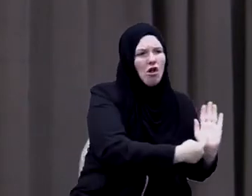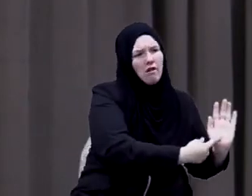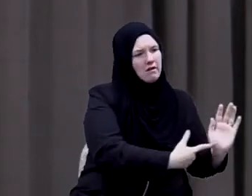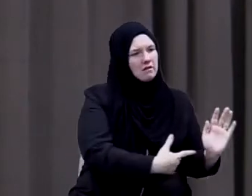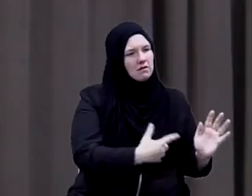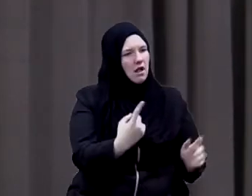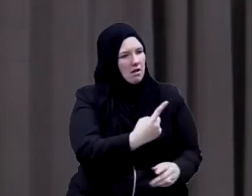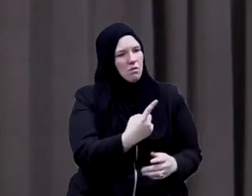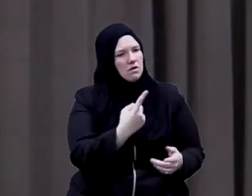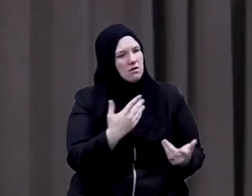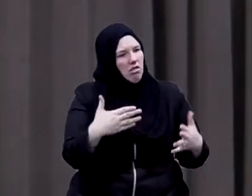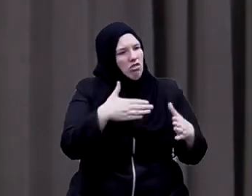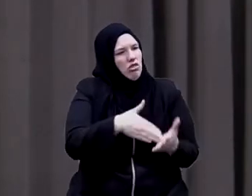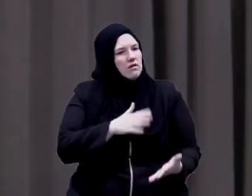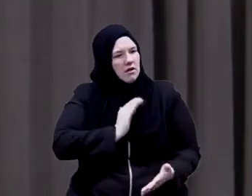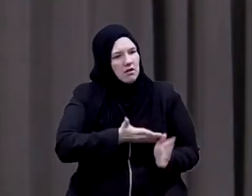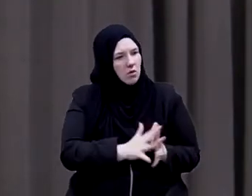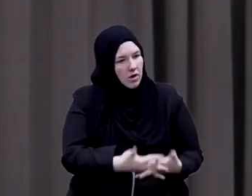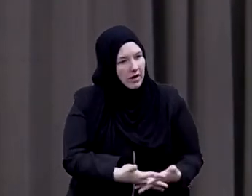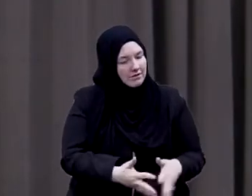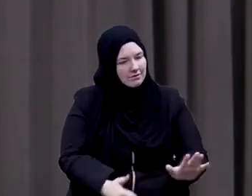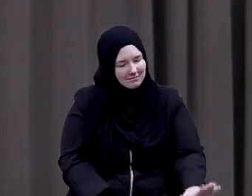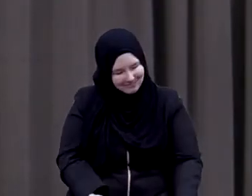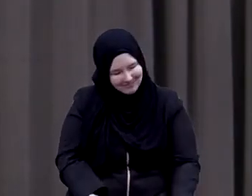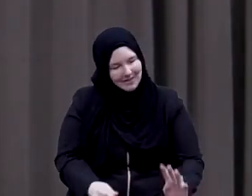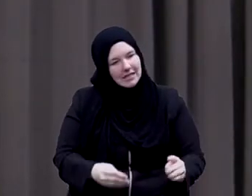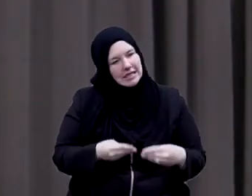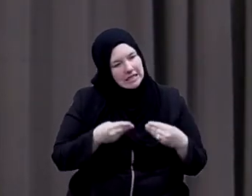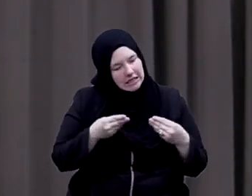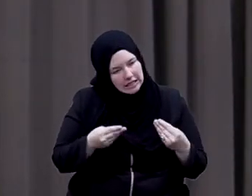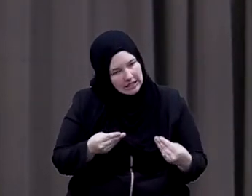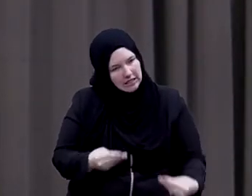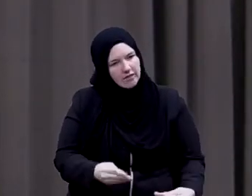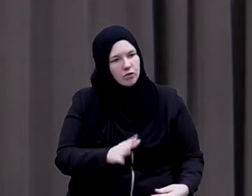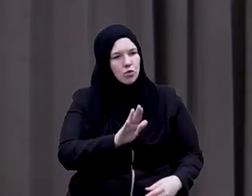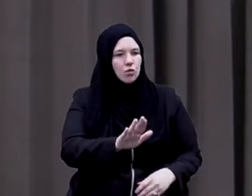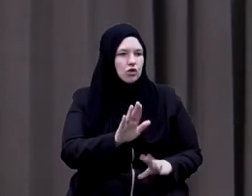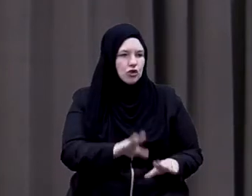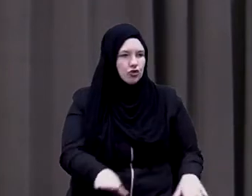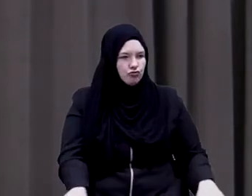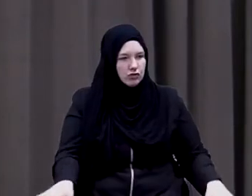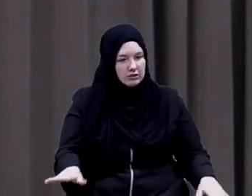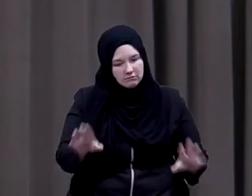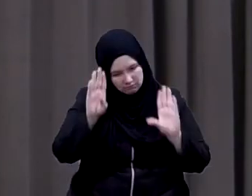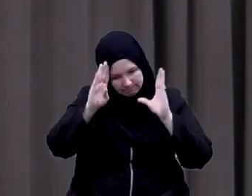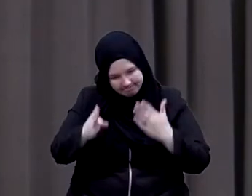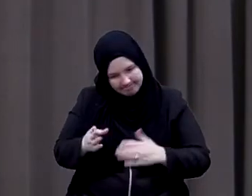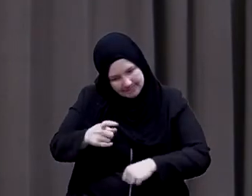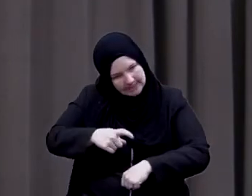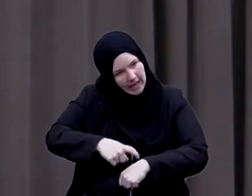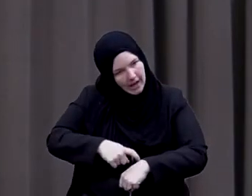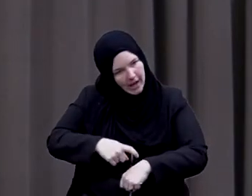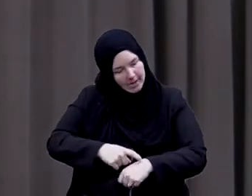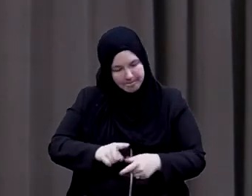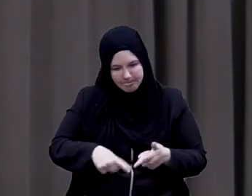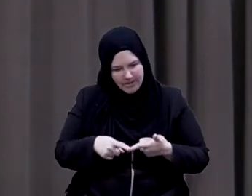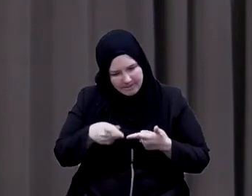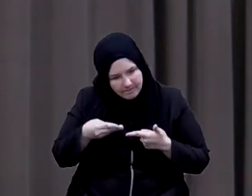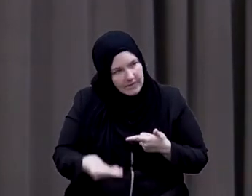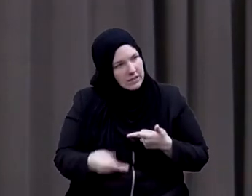Please, give your children time. Give your children